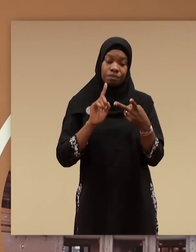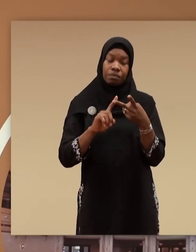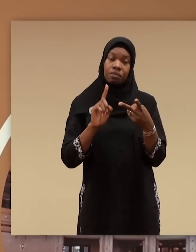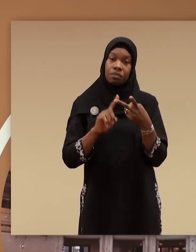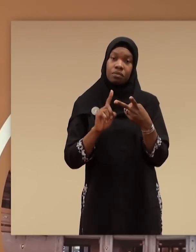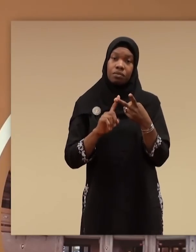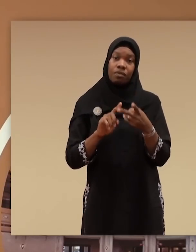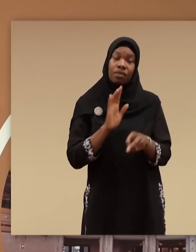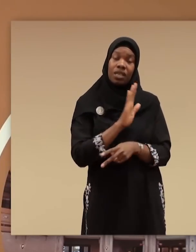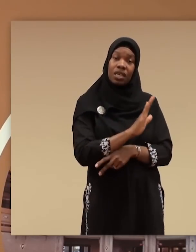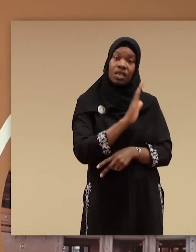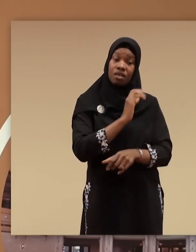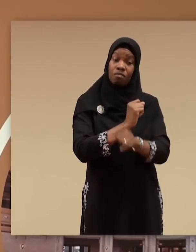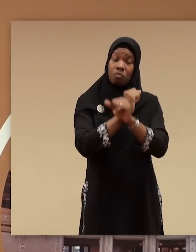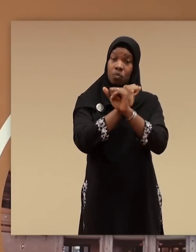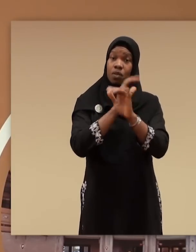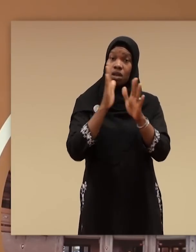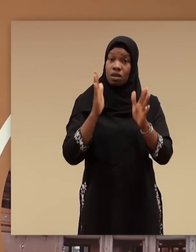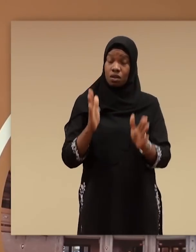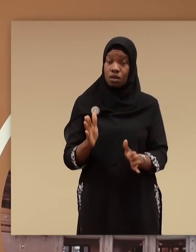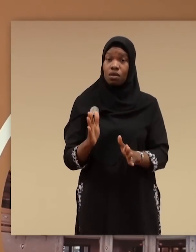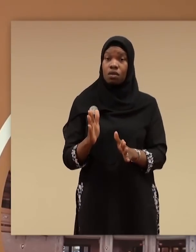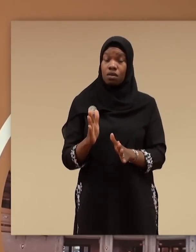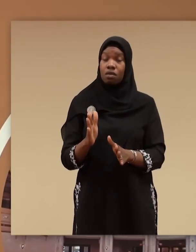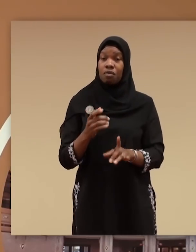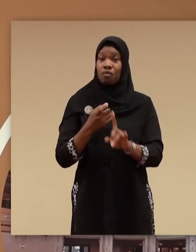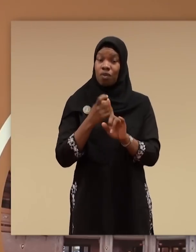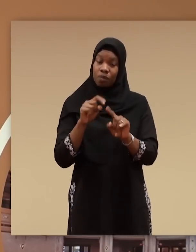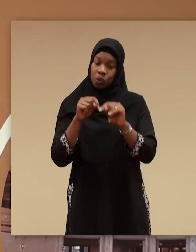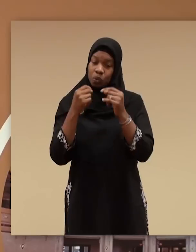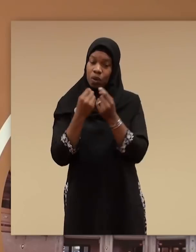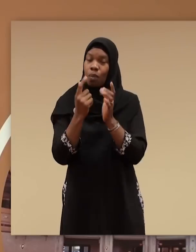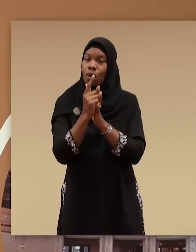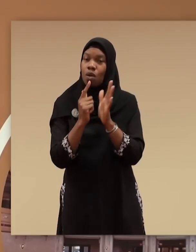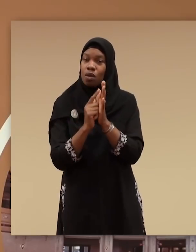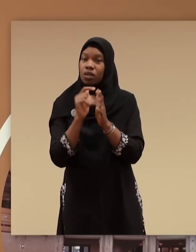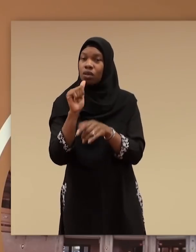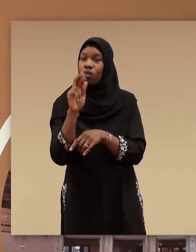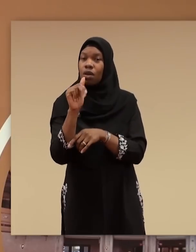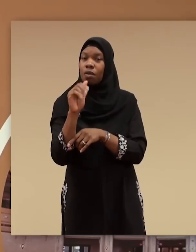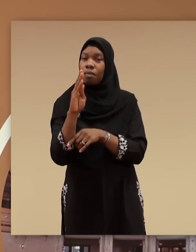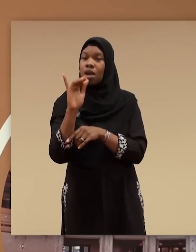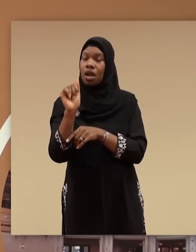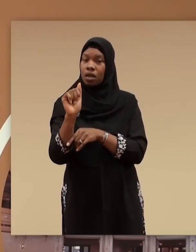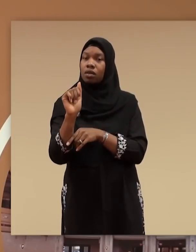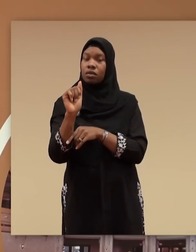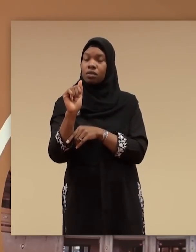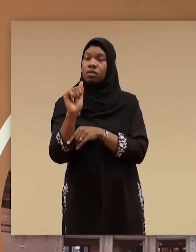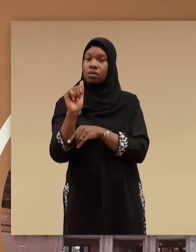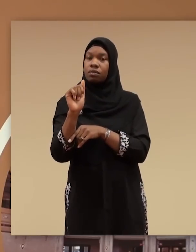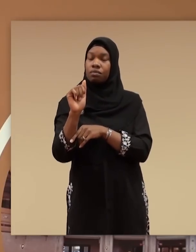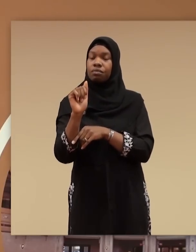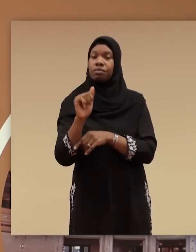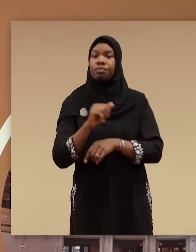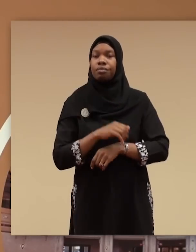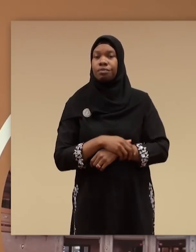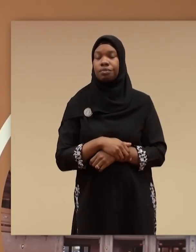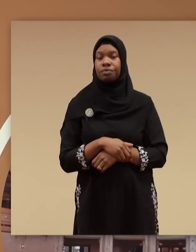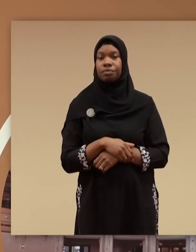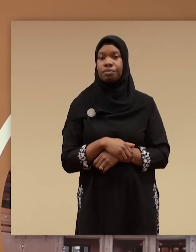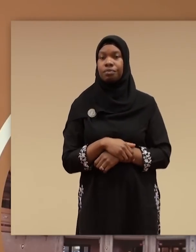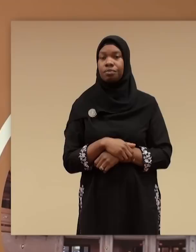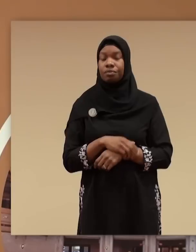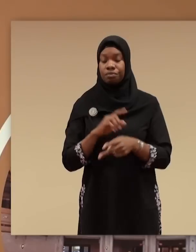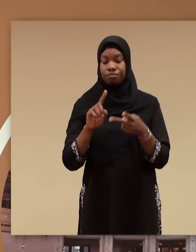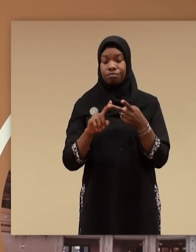the tribal laws of Arabia, protector of the Prophet Muhammad sallallahu alaihi wasallam,